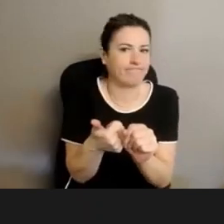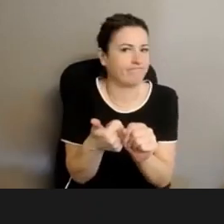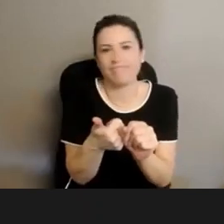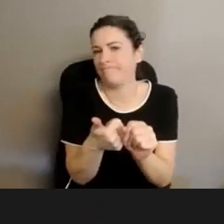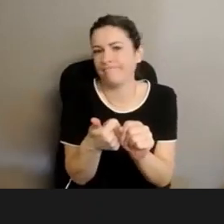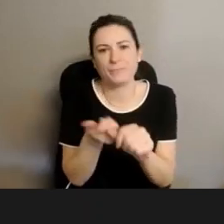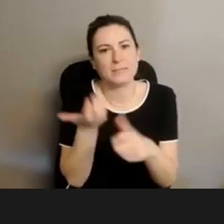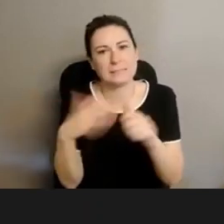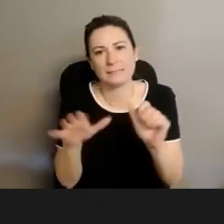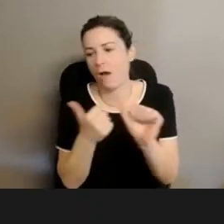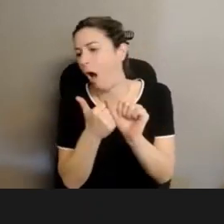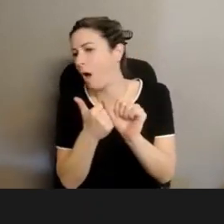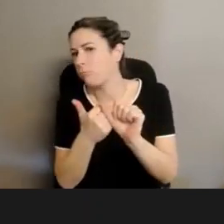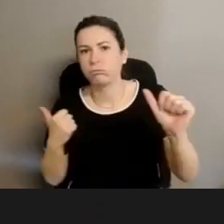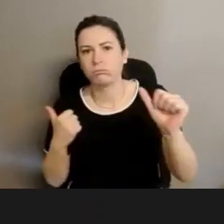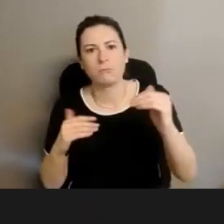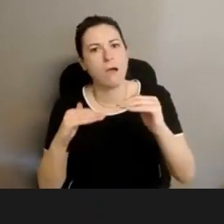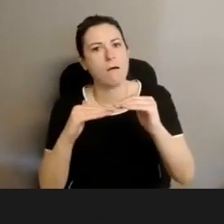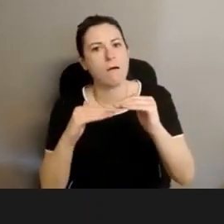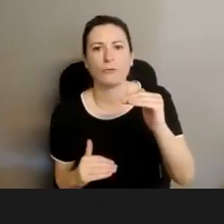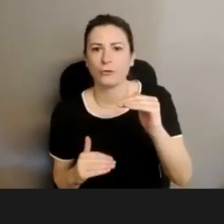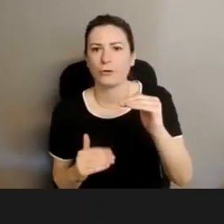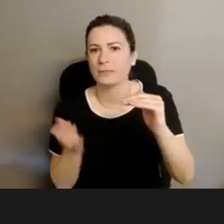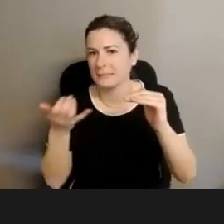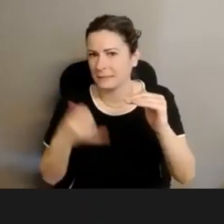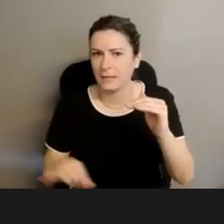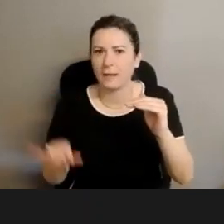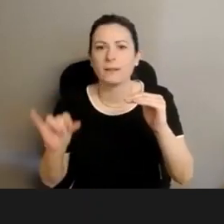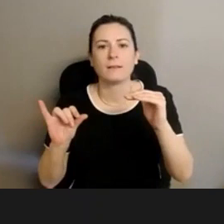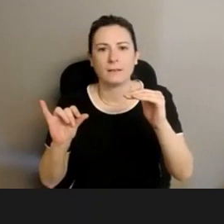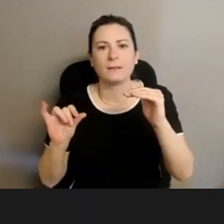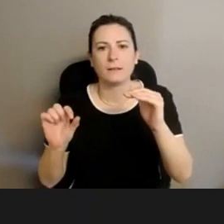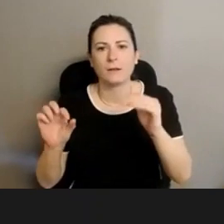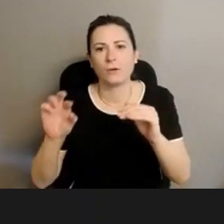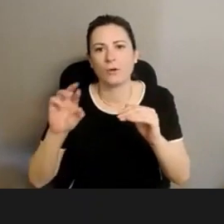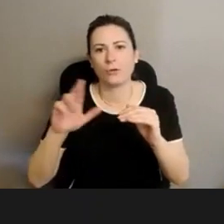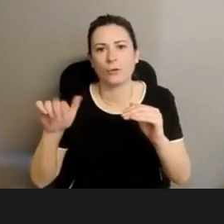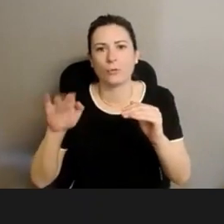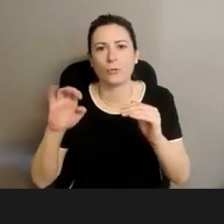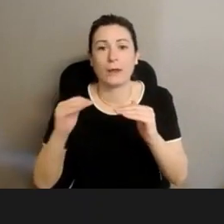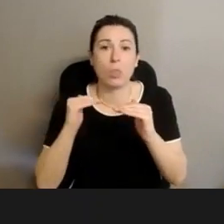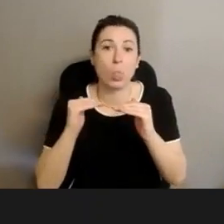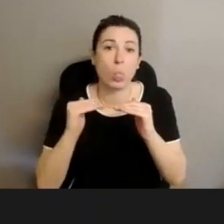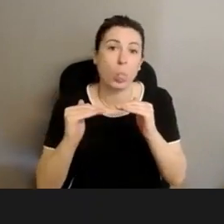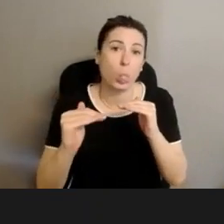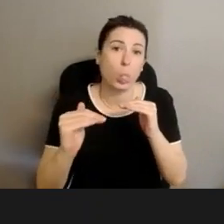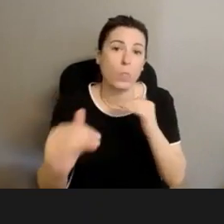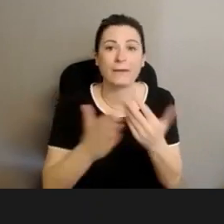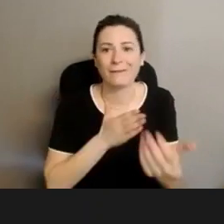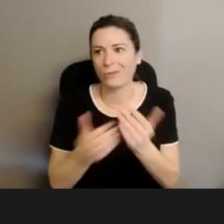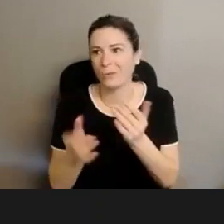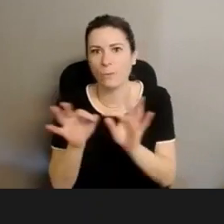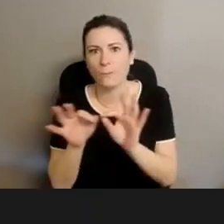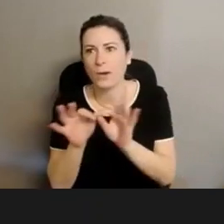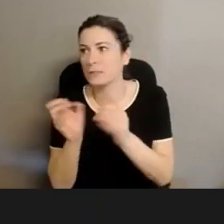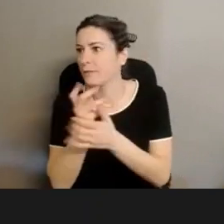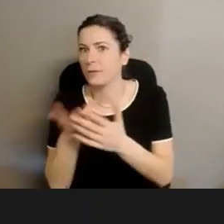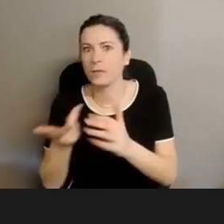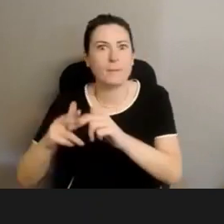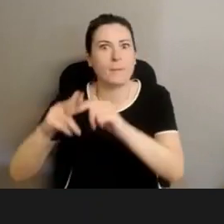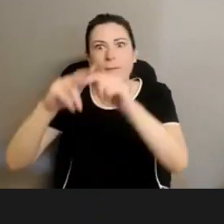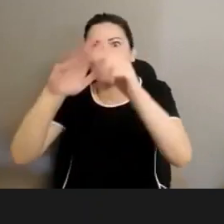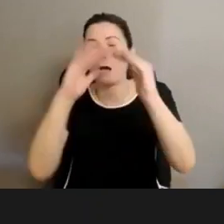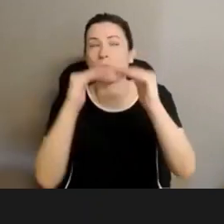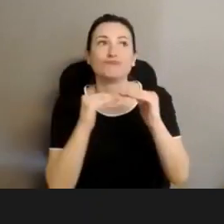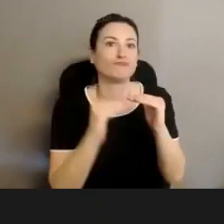you know, there hasn't been, and like the rate has remained stagnant. And I think it's also important, that note that you